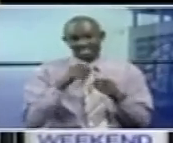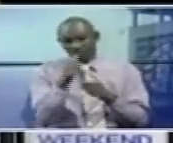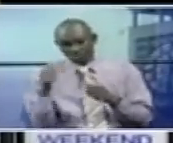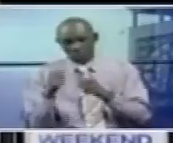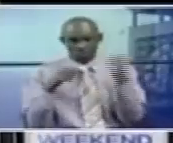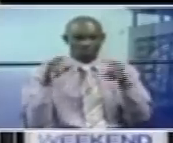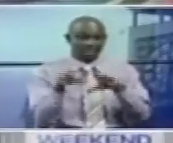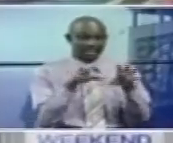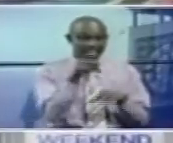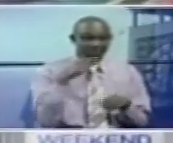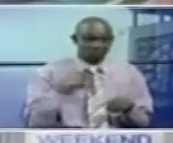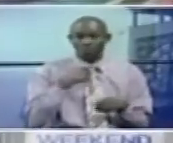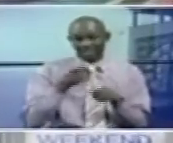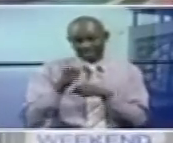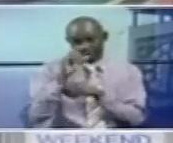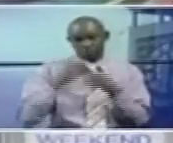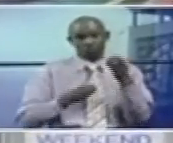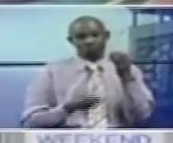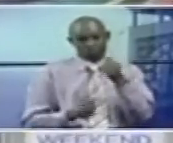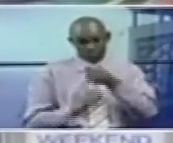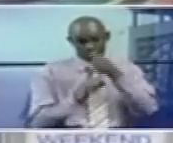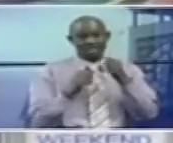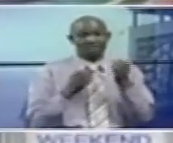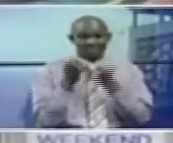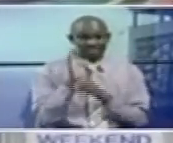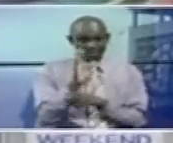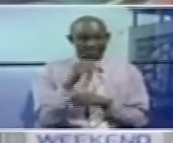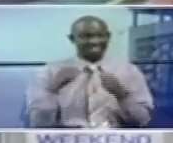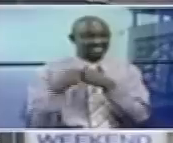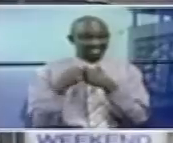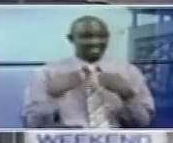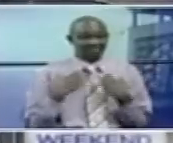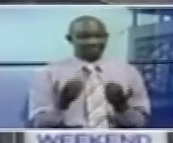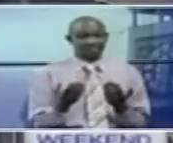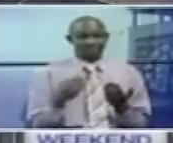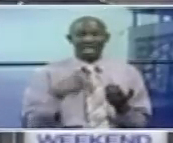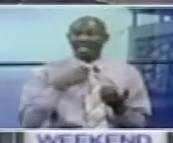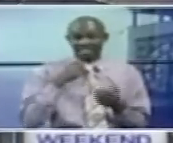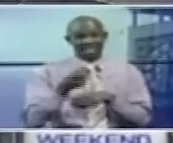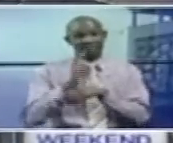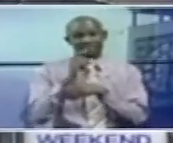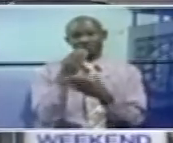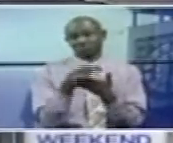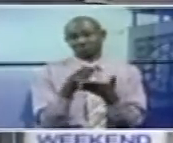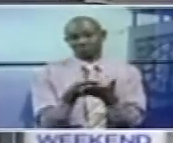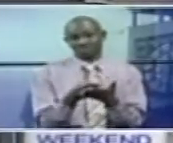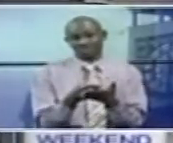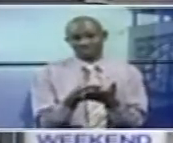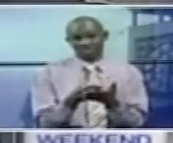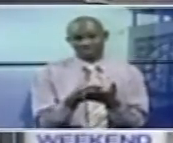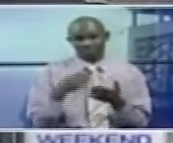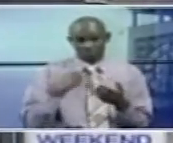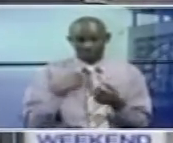marketing, is seeking capital to boost his business, but there is a challenge. I need capital. And since I'm not